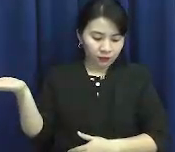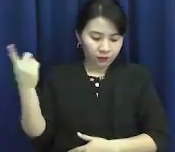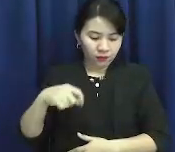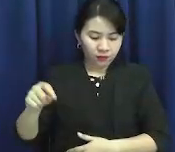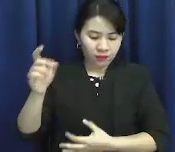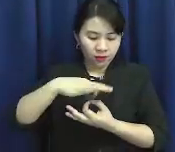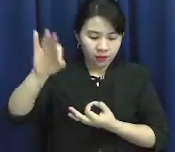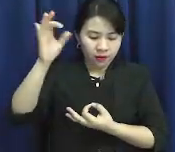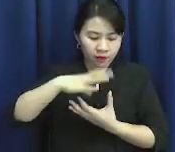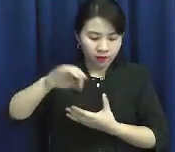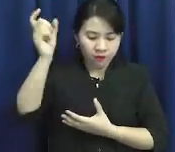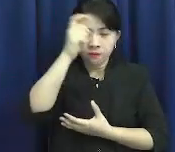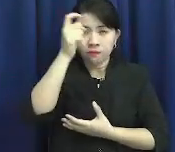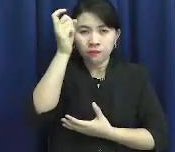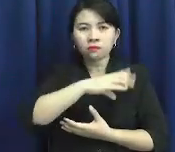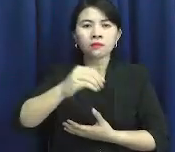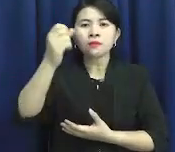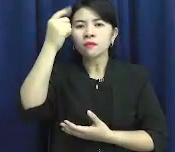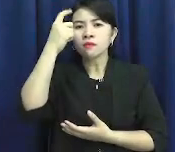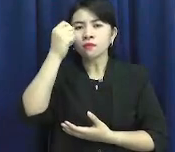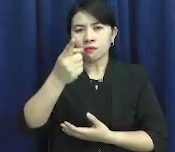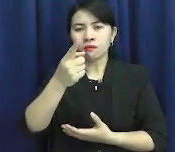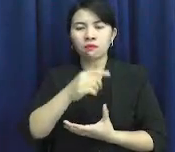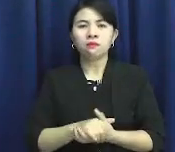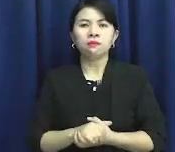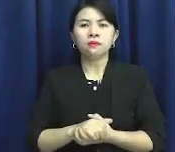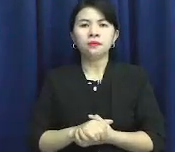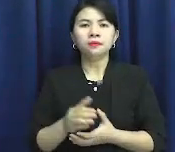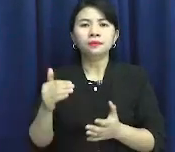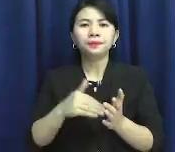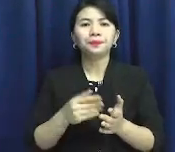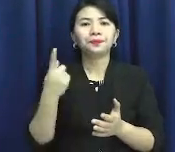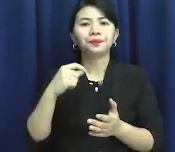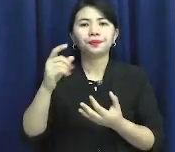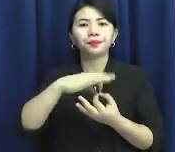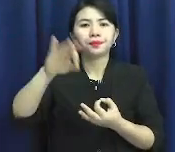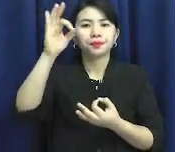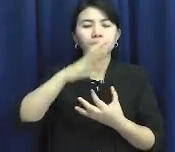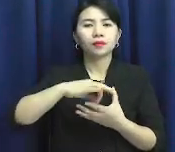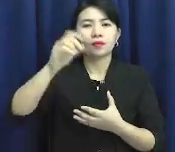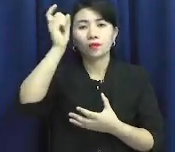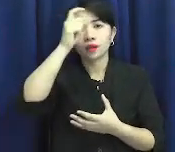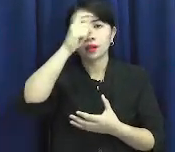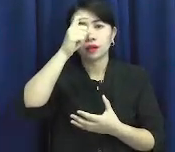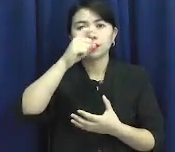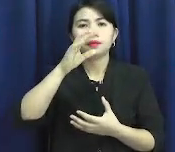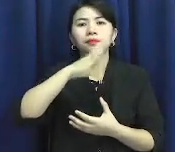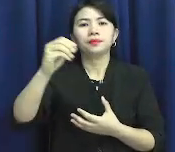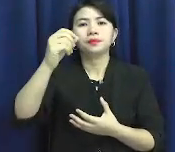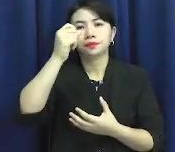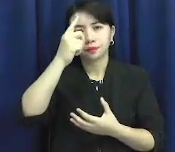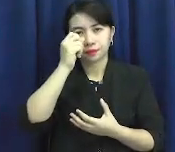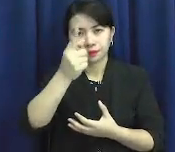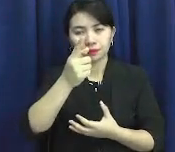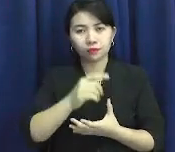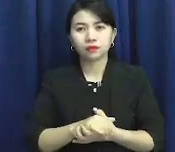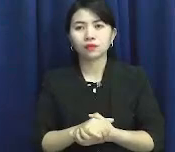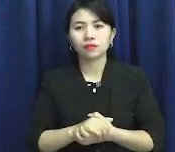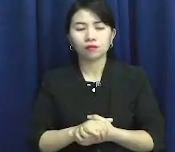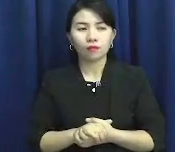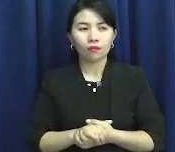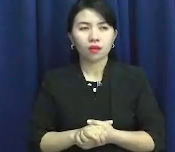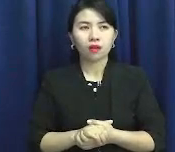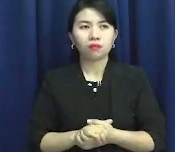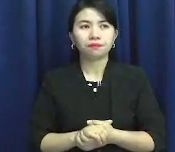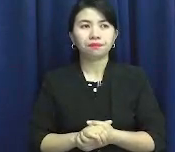and understanding. The Spirit of wisdom and understanding.